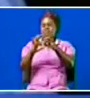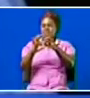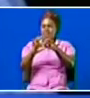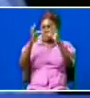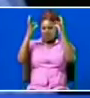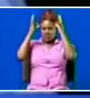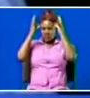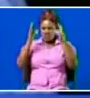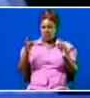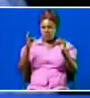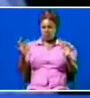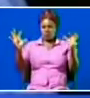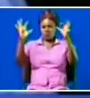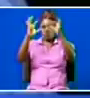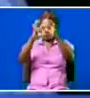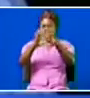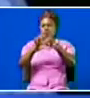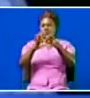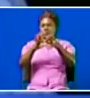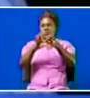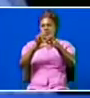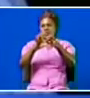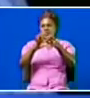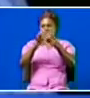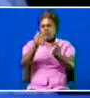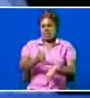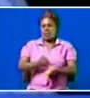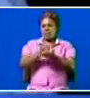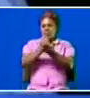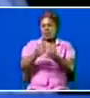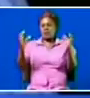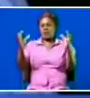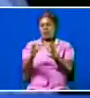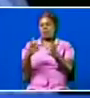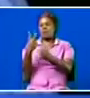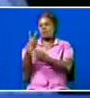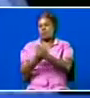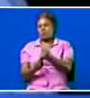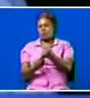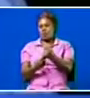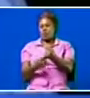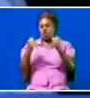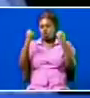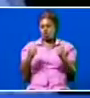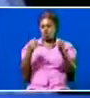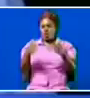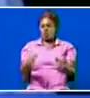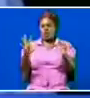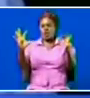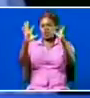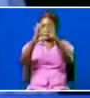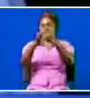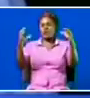move towards consolidation and equipping these parties in a more solid manner as a united